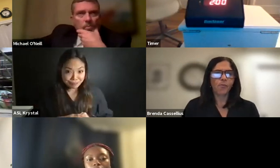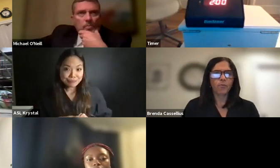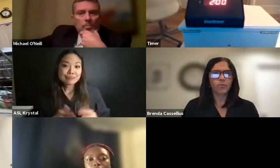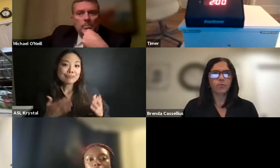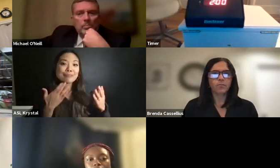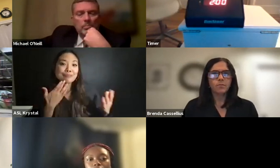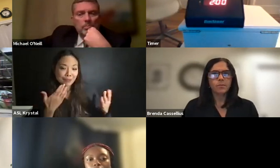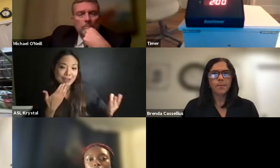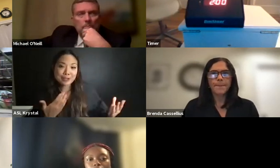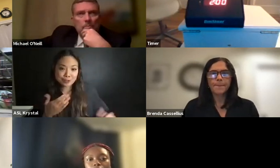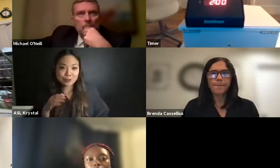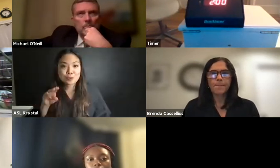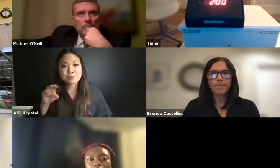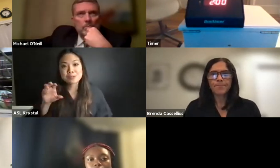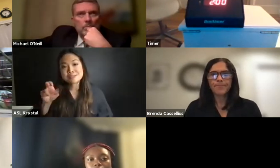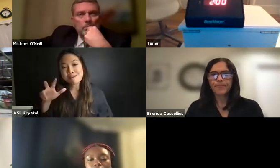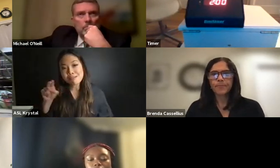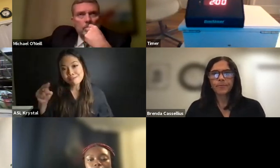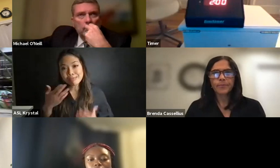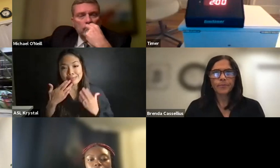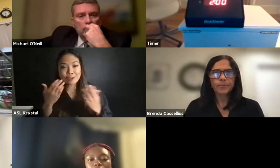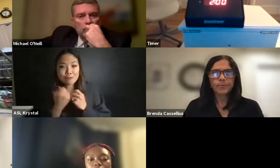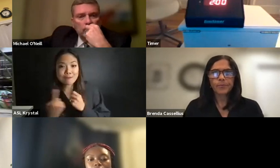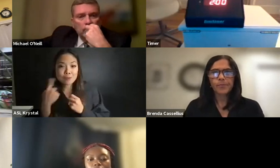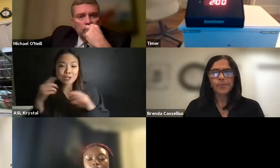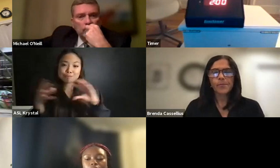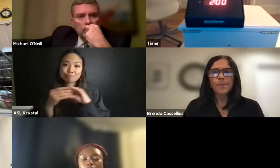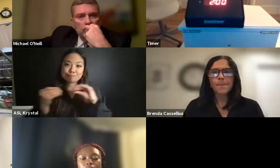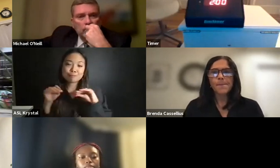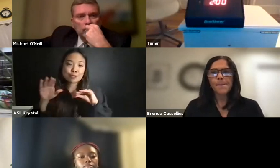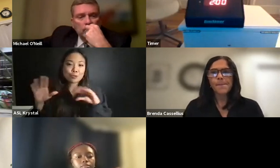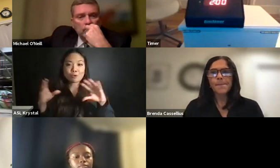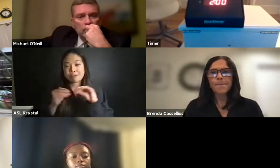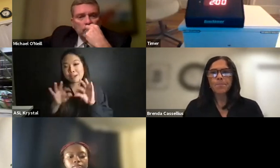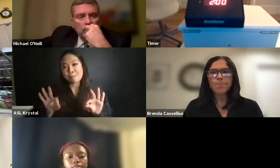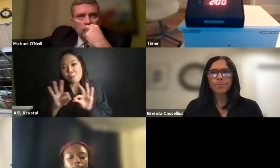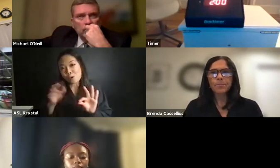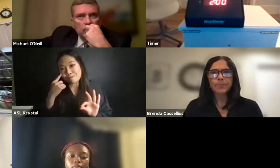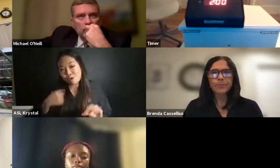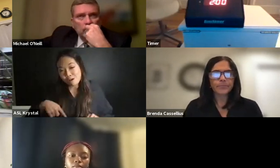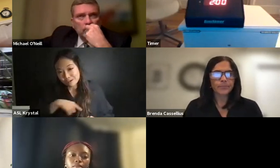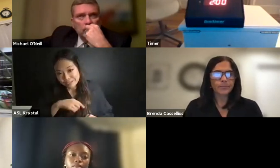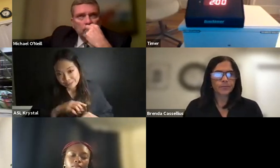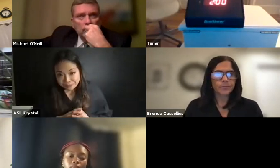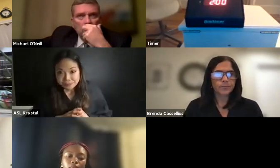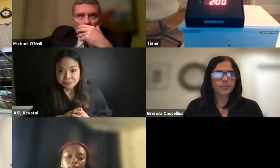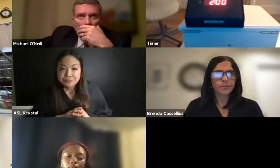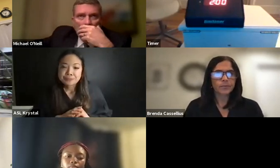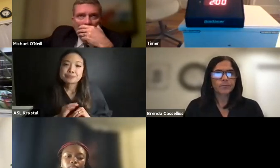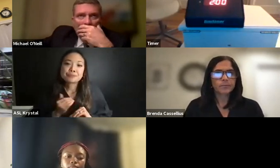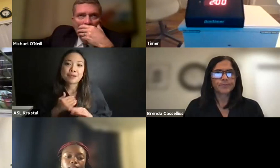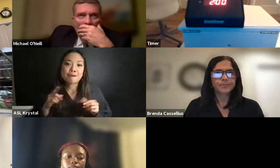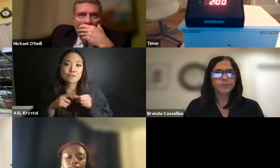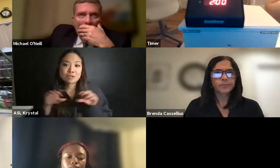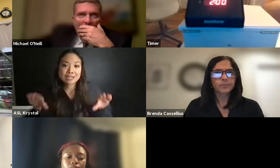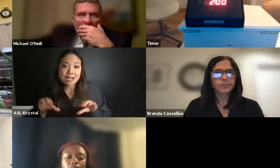shared your perspectives your testimony is very important to us our first action item this evening is grants for approval